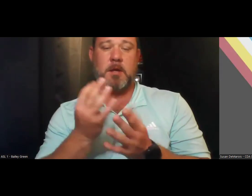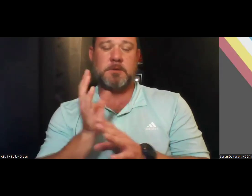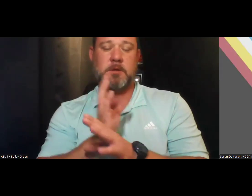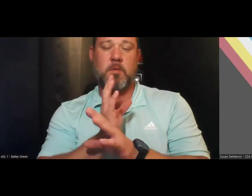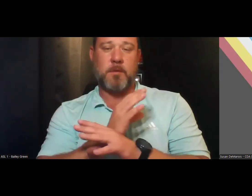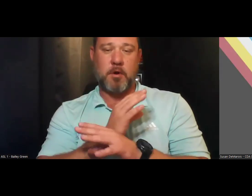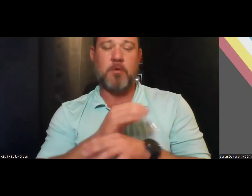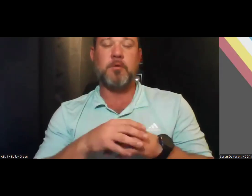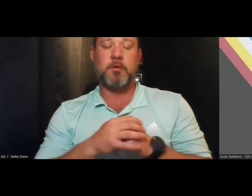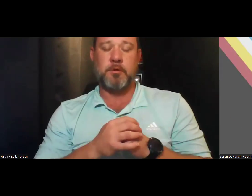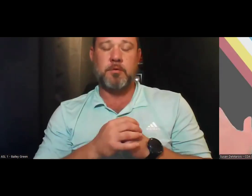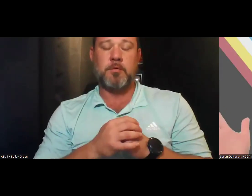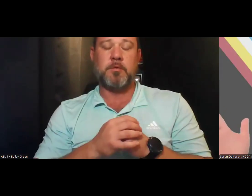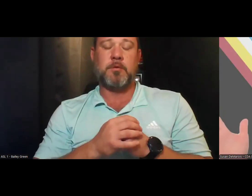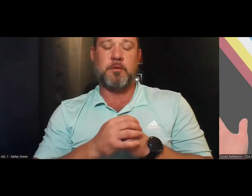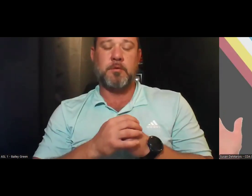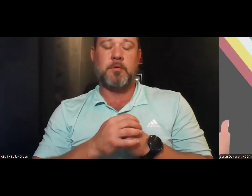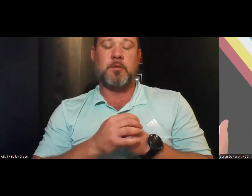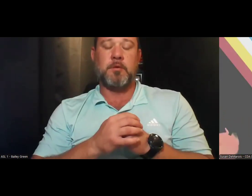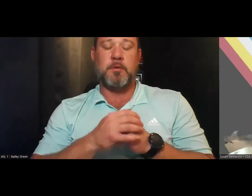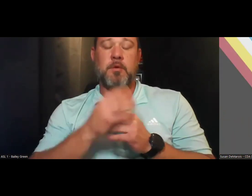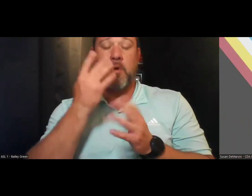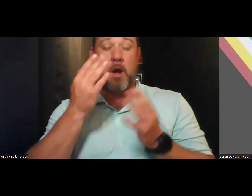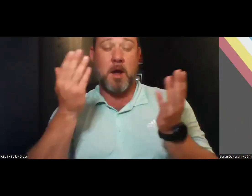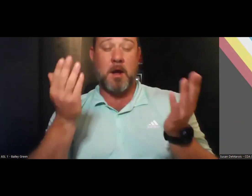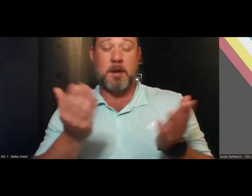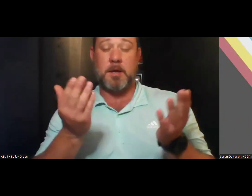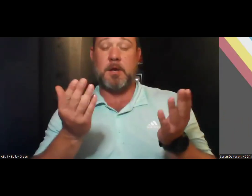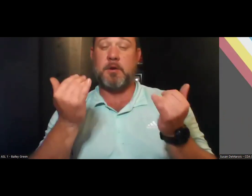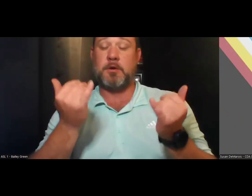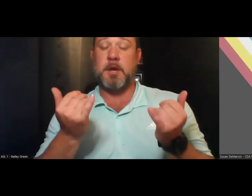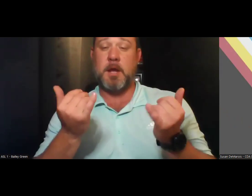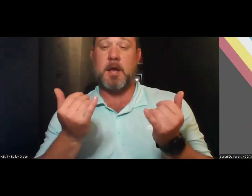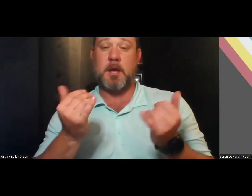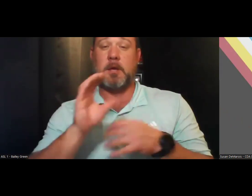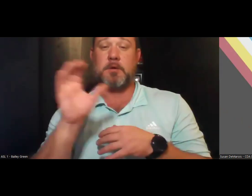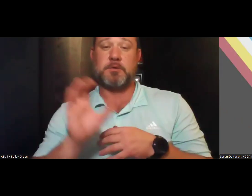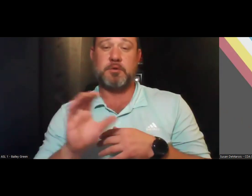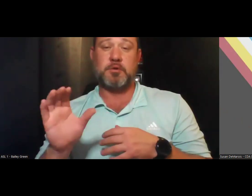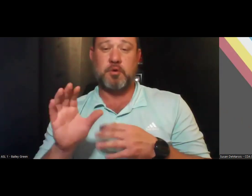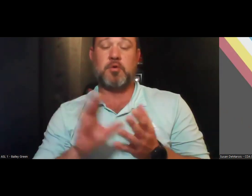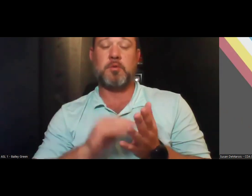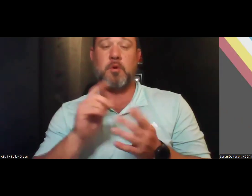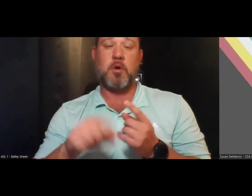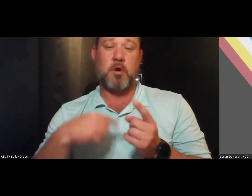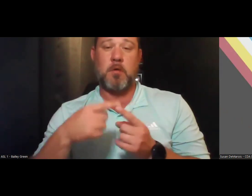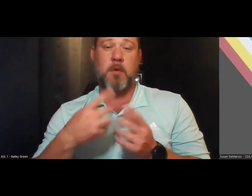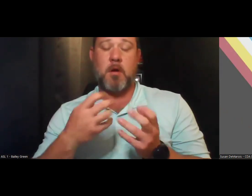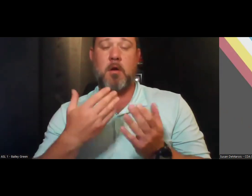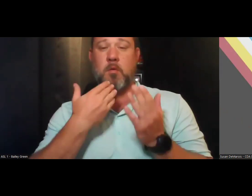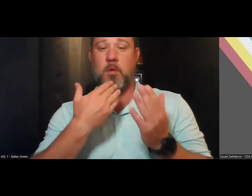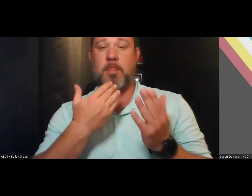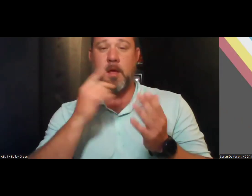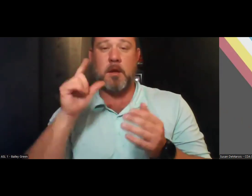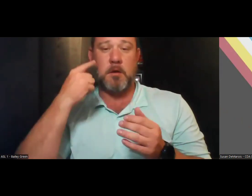webinar. What brought us here today? Why are we all on a Zoom together to learn about this? I want to thank our